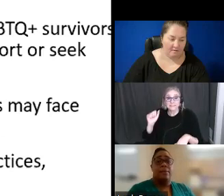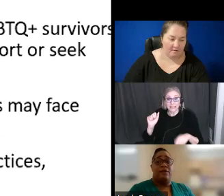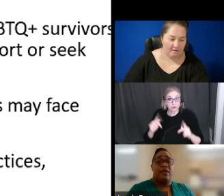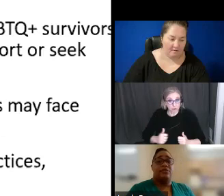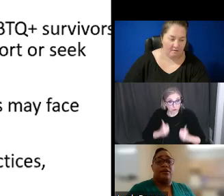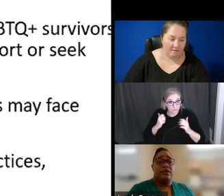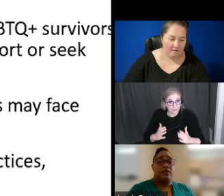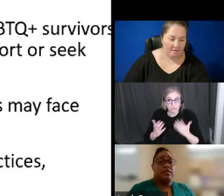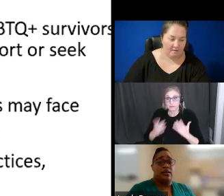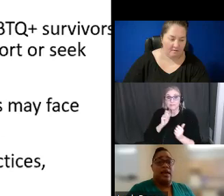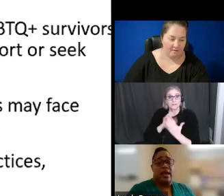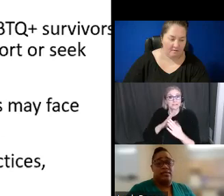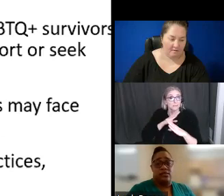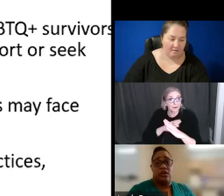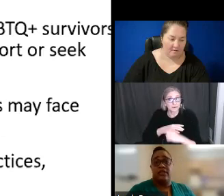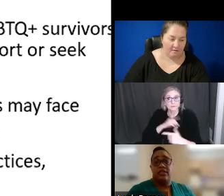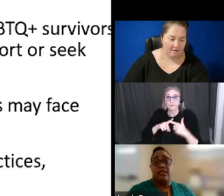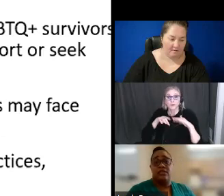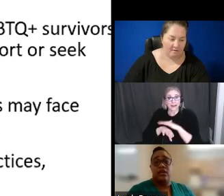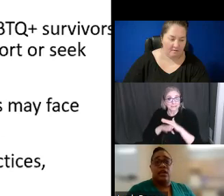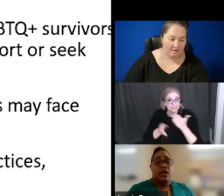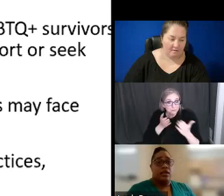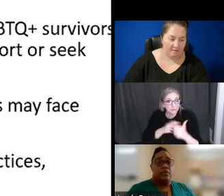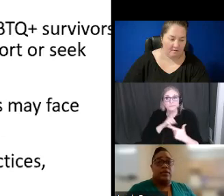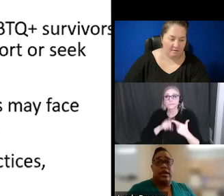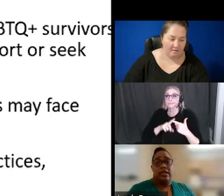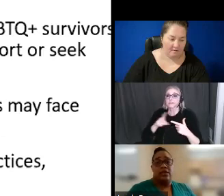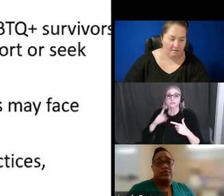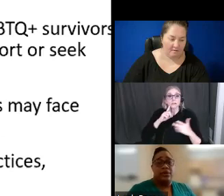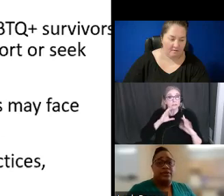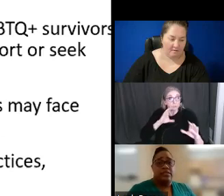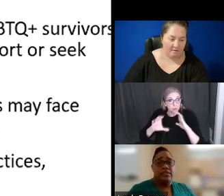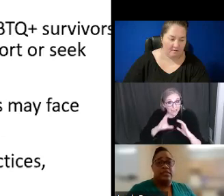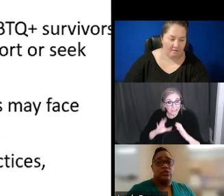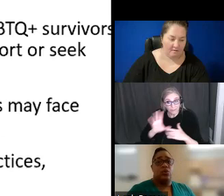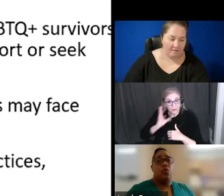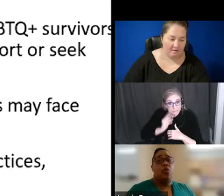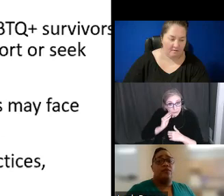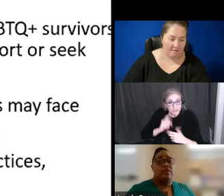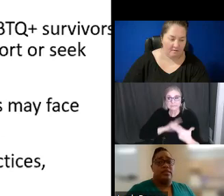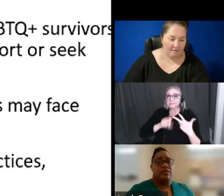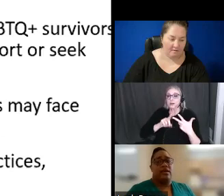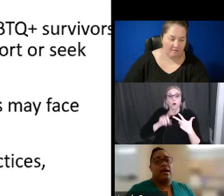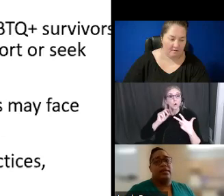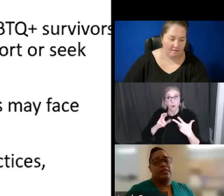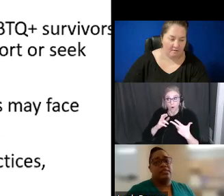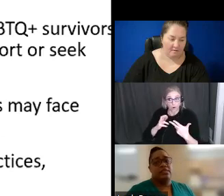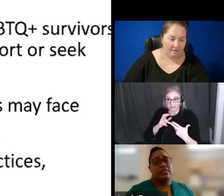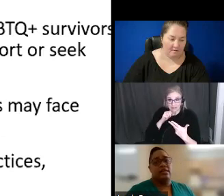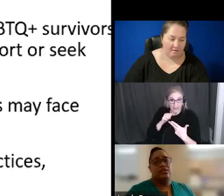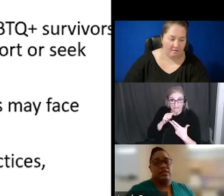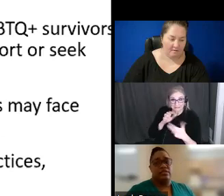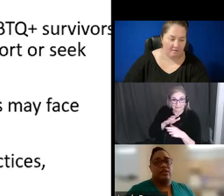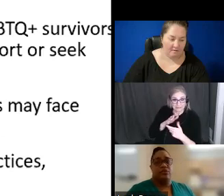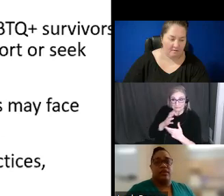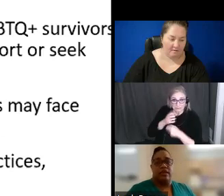survivors may face barriers to accessing services, communicating their experiences, or receiving accommodations